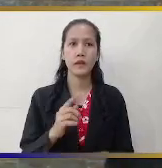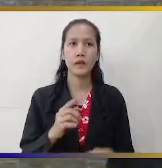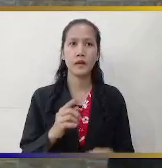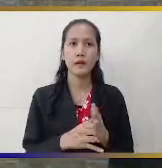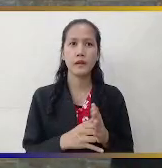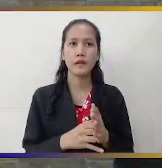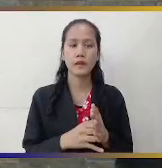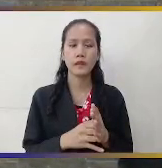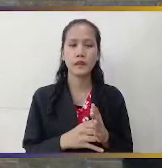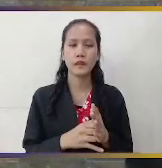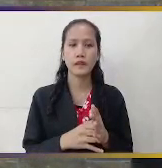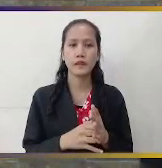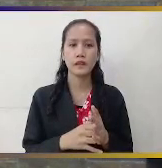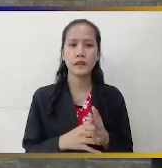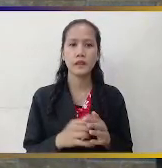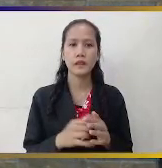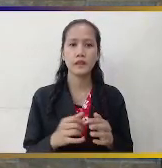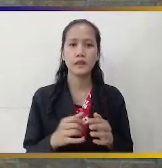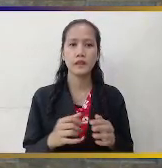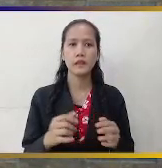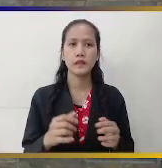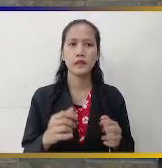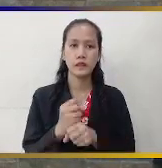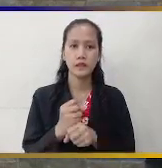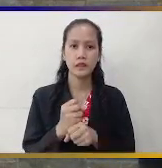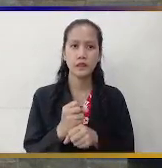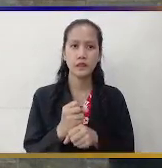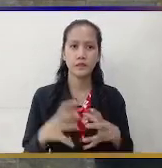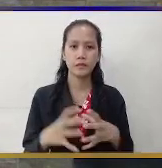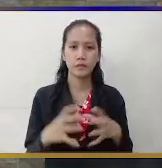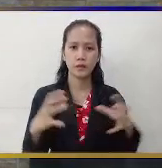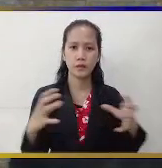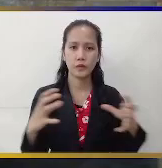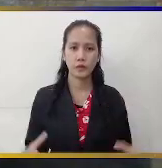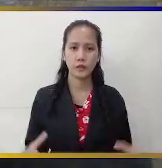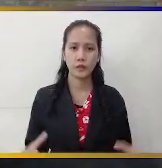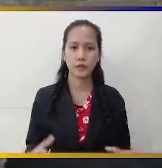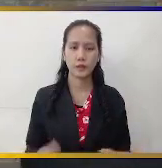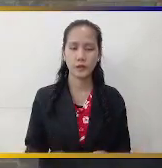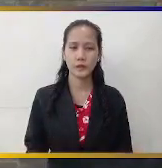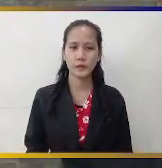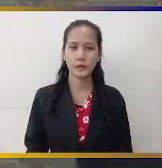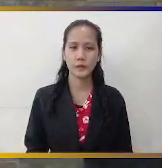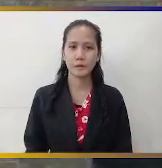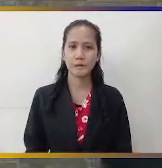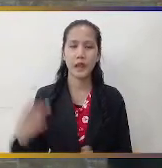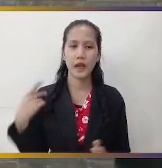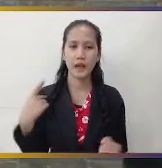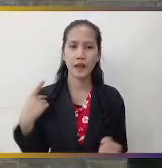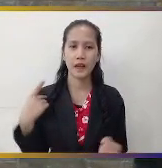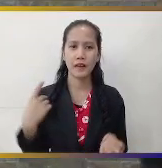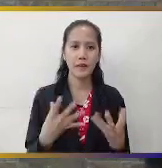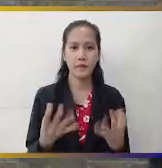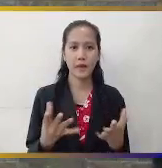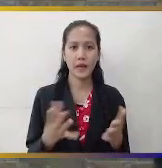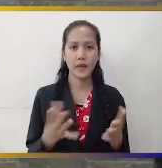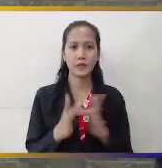they'll get bountifully. Now, there's a lot of Christians in here that are being blessed